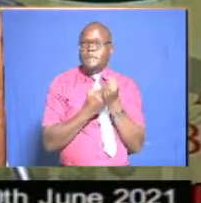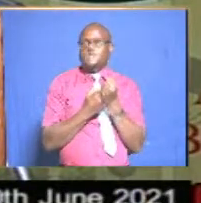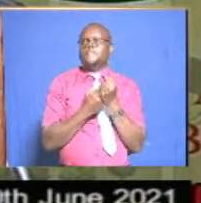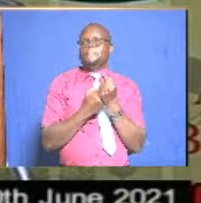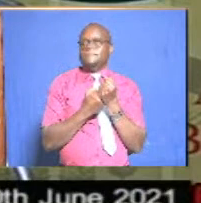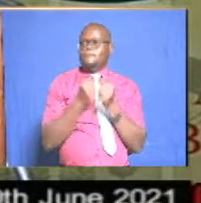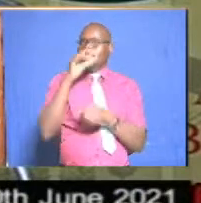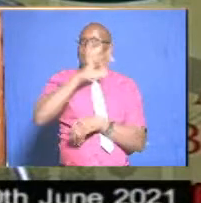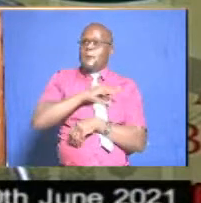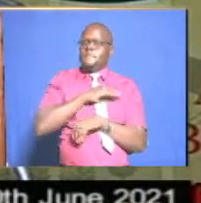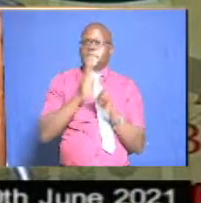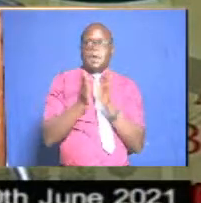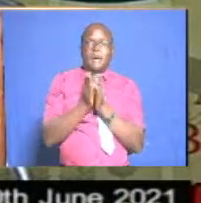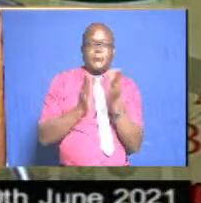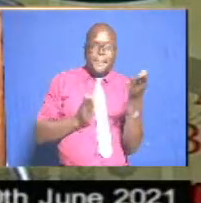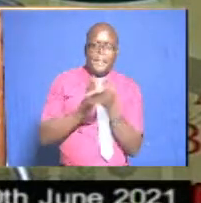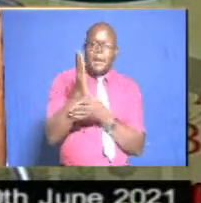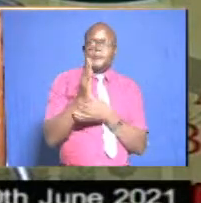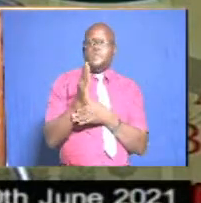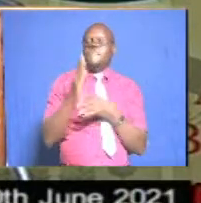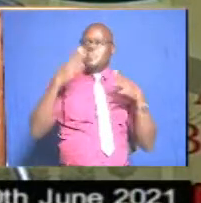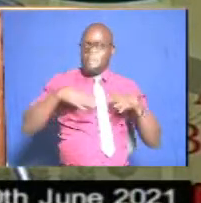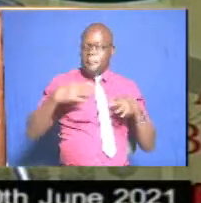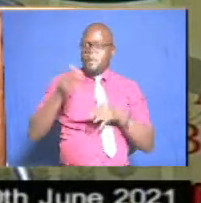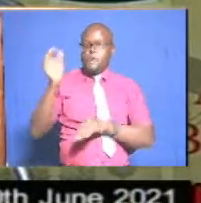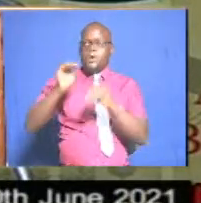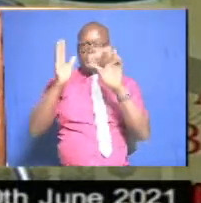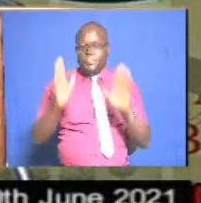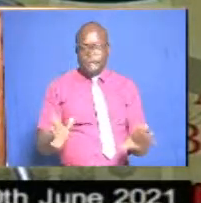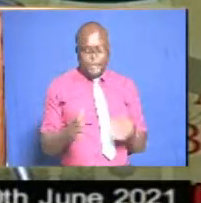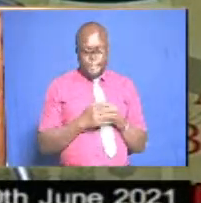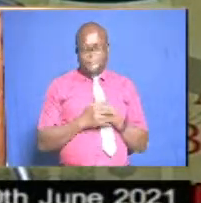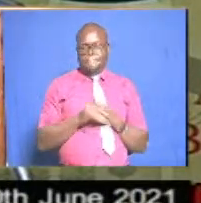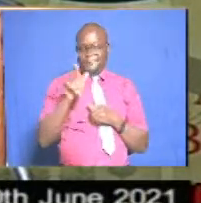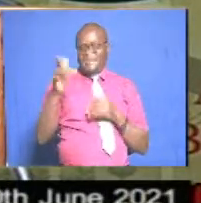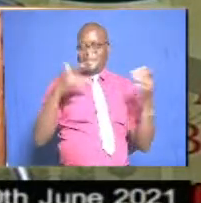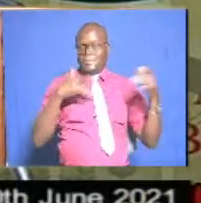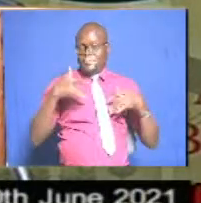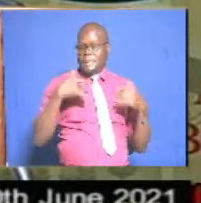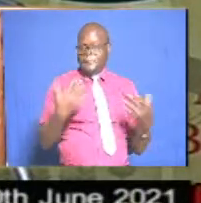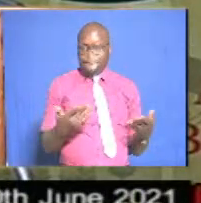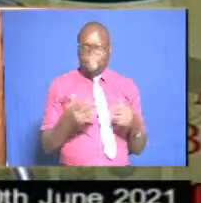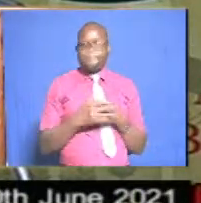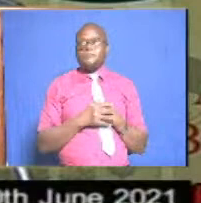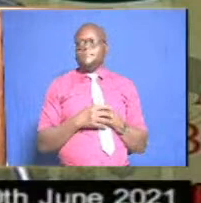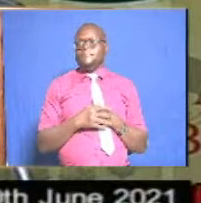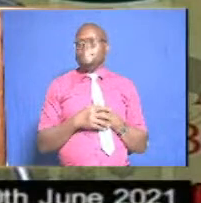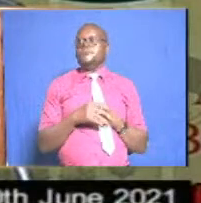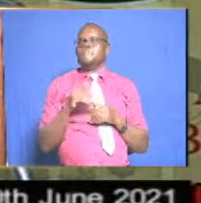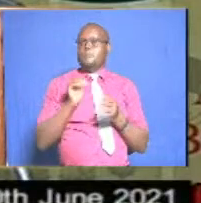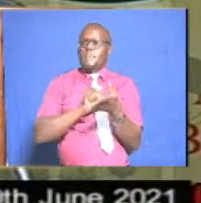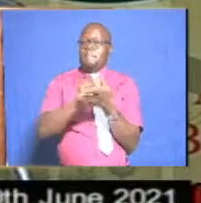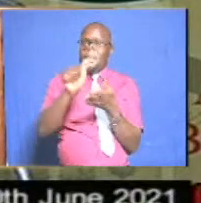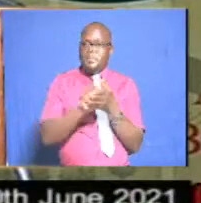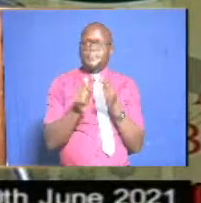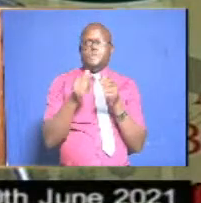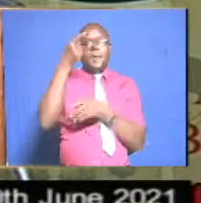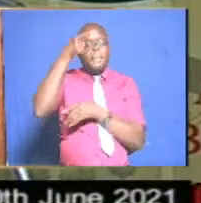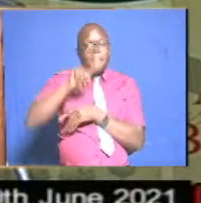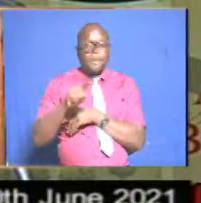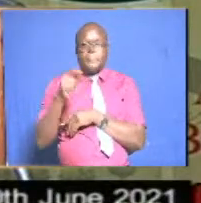beneficiaries and rights of pension contributors. In this regard, Mr. Speaker, I shall be publishing the policy by